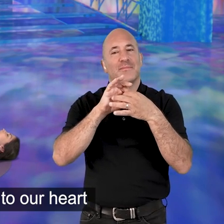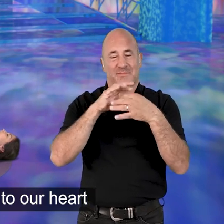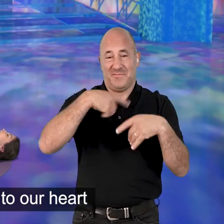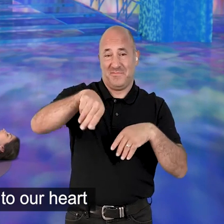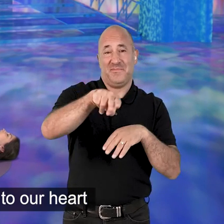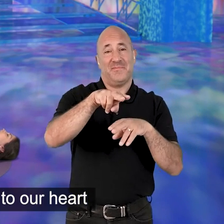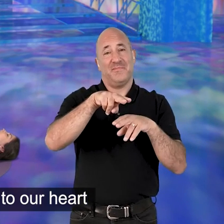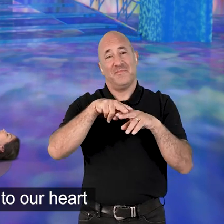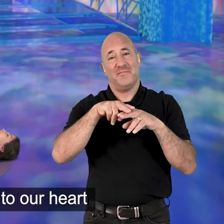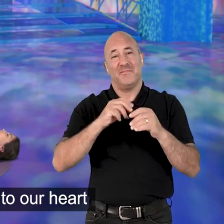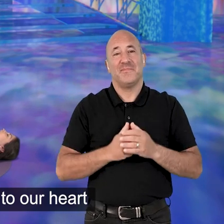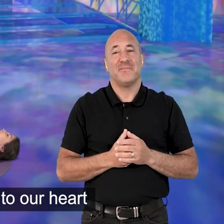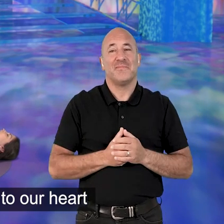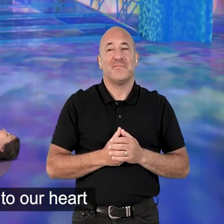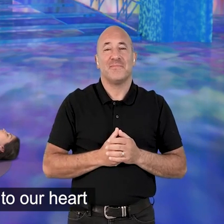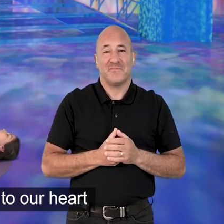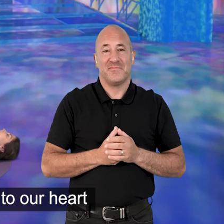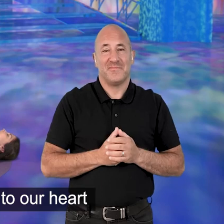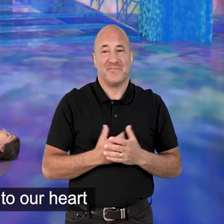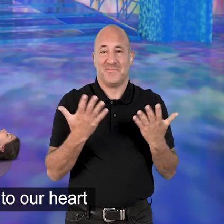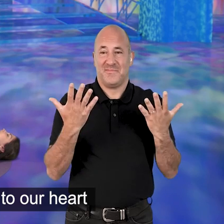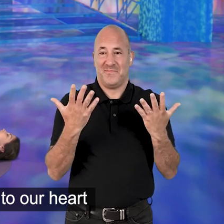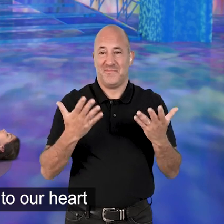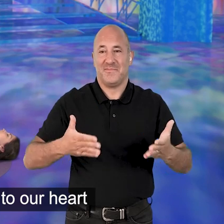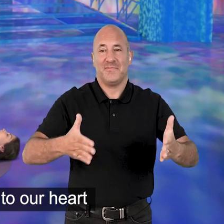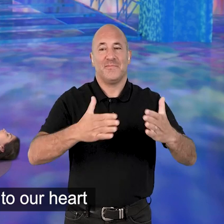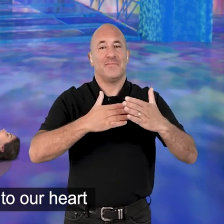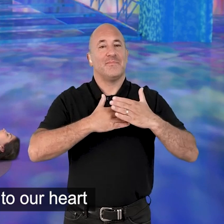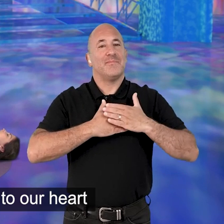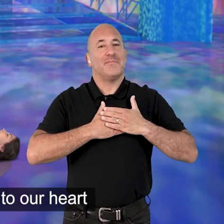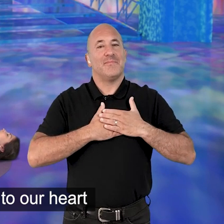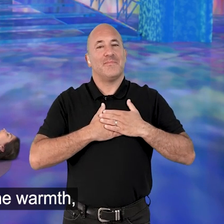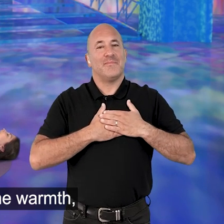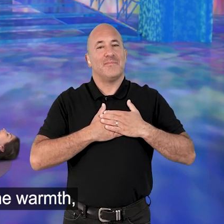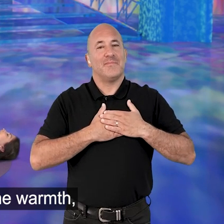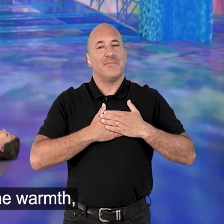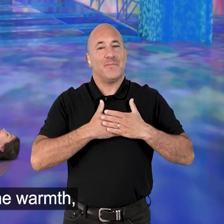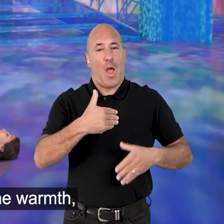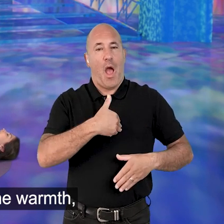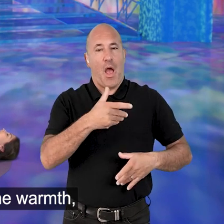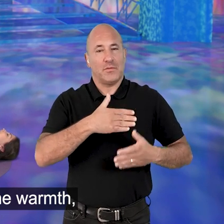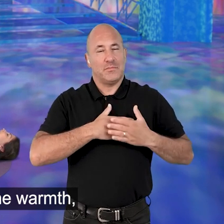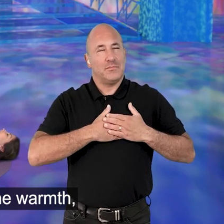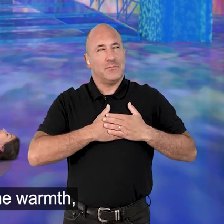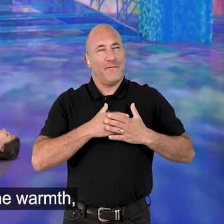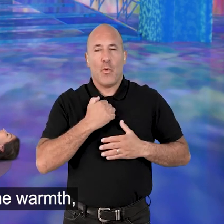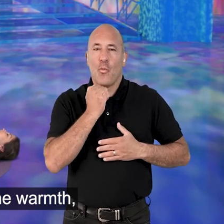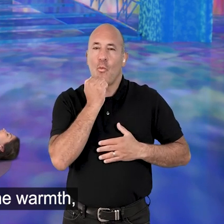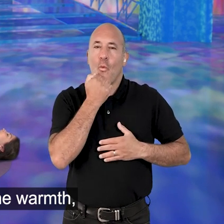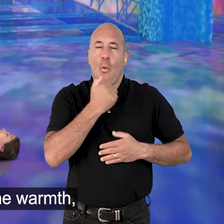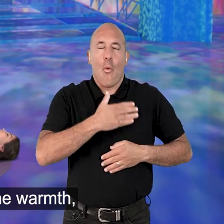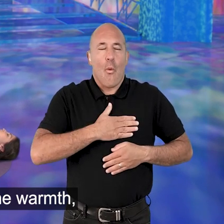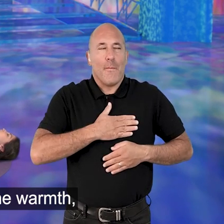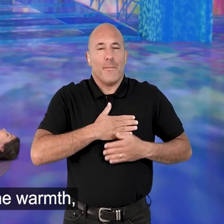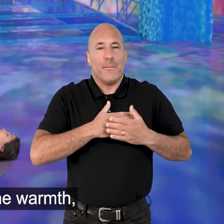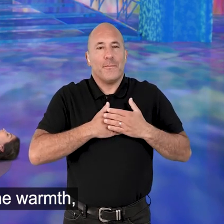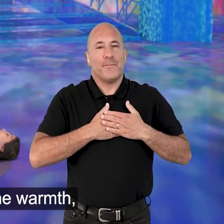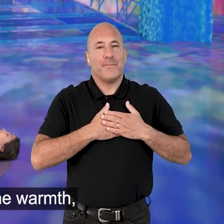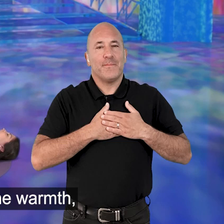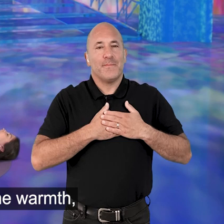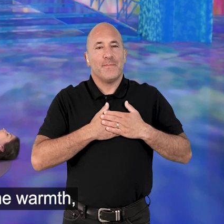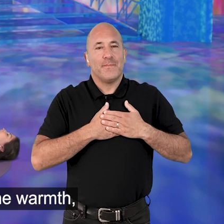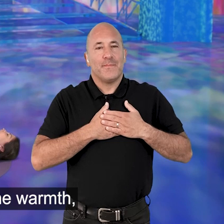As we lay here, we bring our hands to our heart, and inside that heart we can feel the warmth,